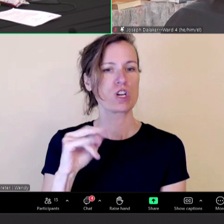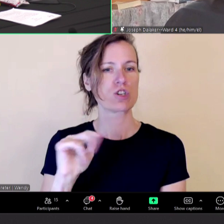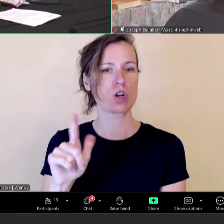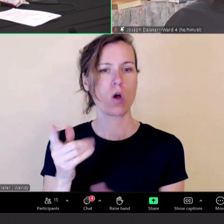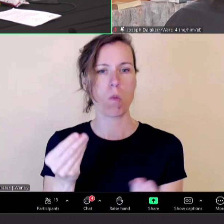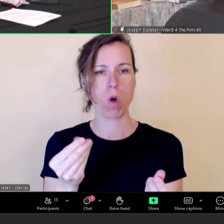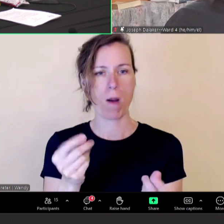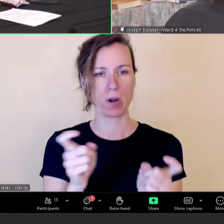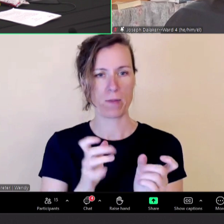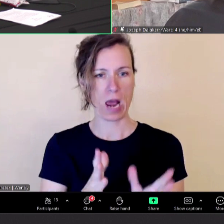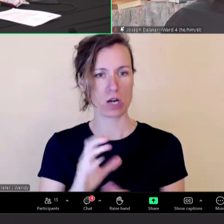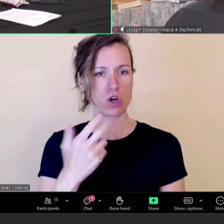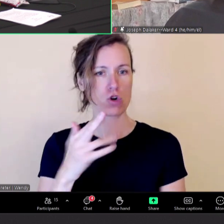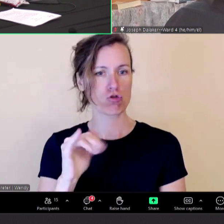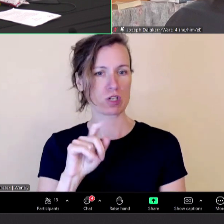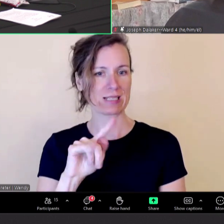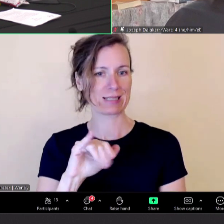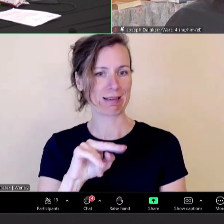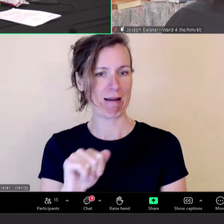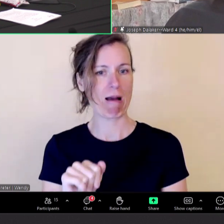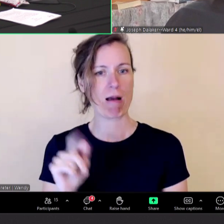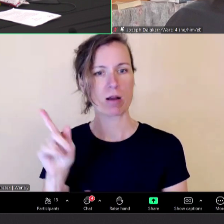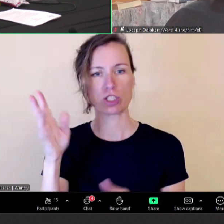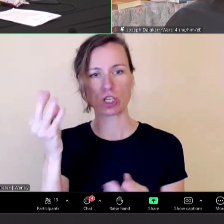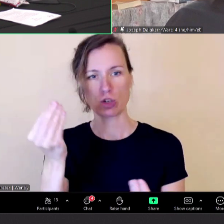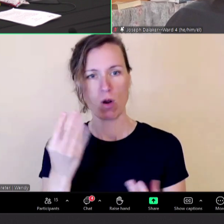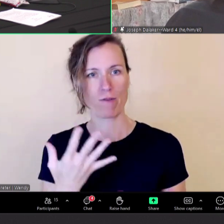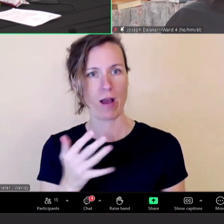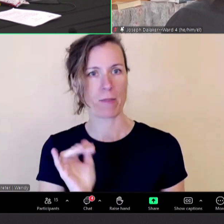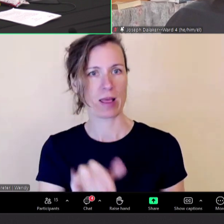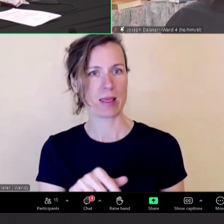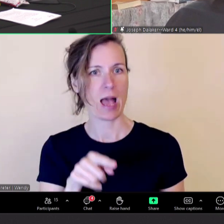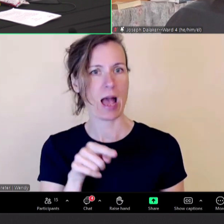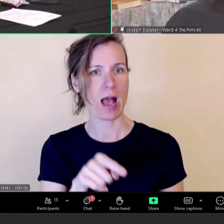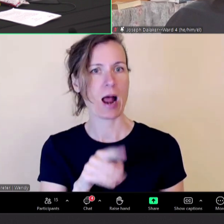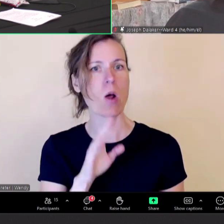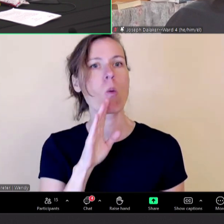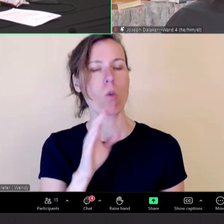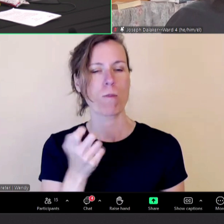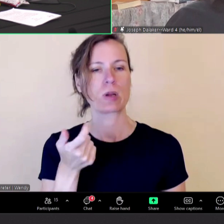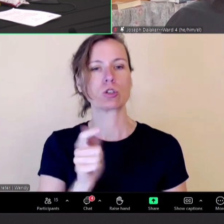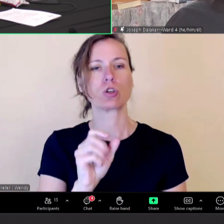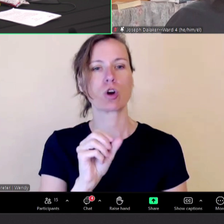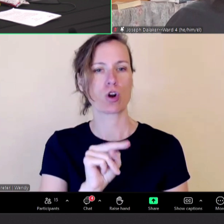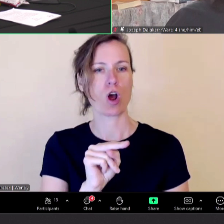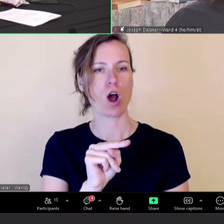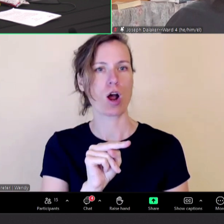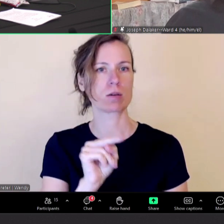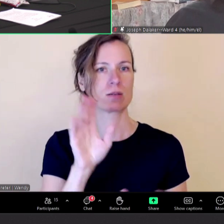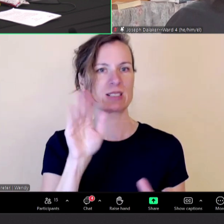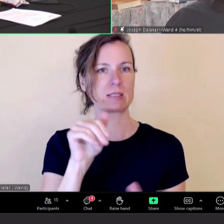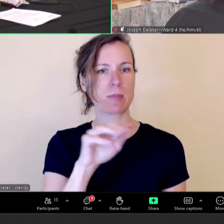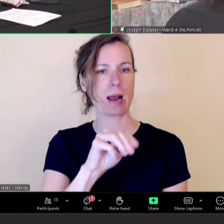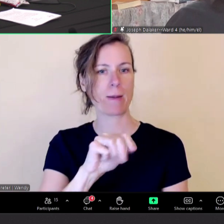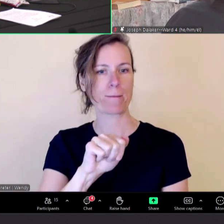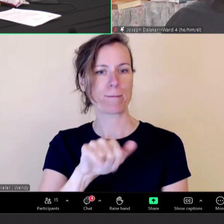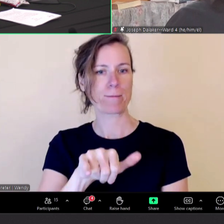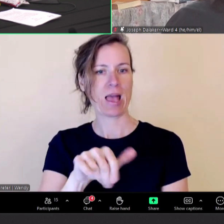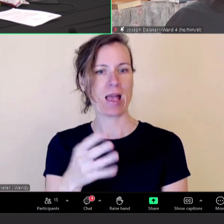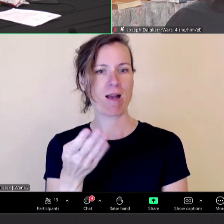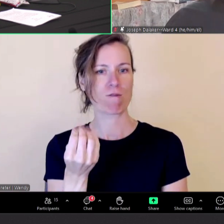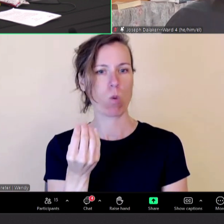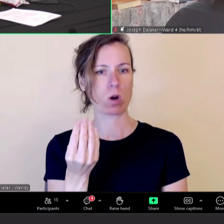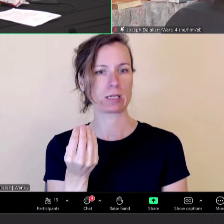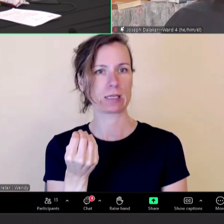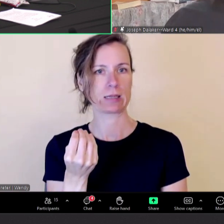She just notified me that that they will be turning it on expectedly around May 14th. That's